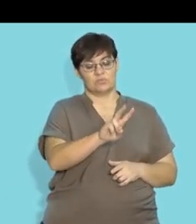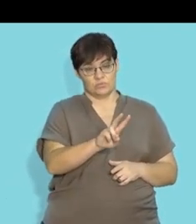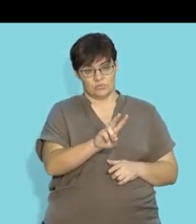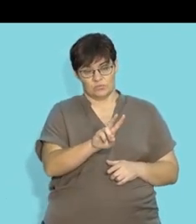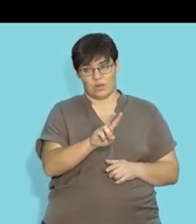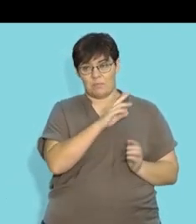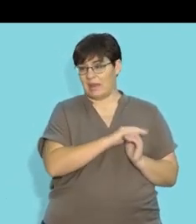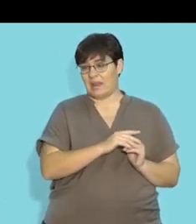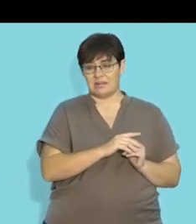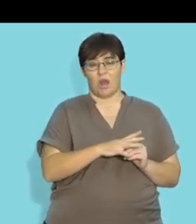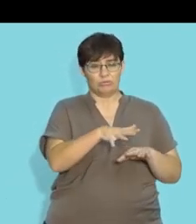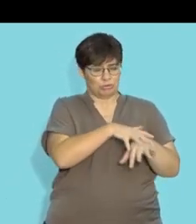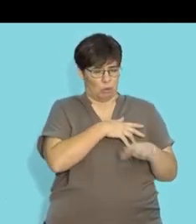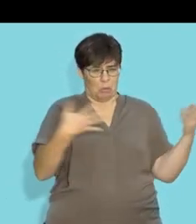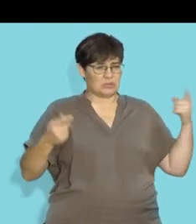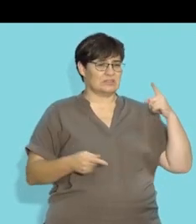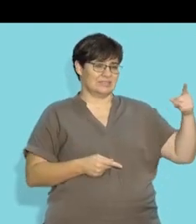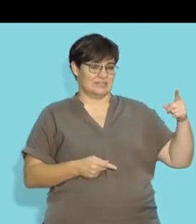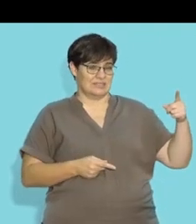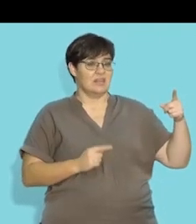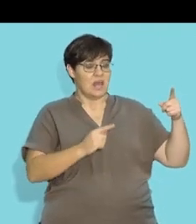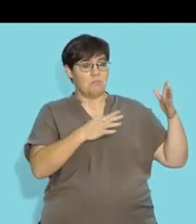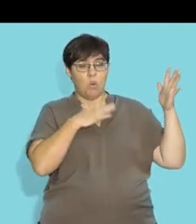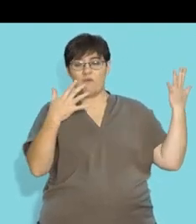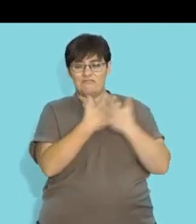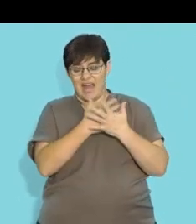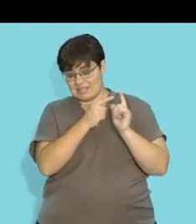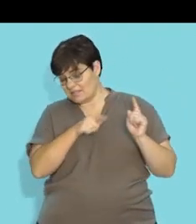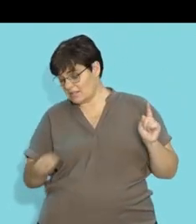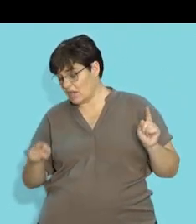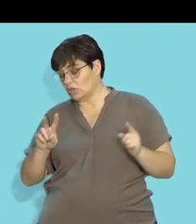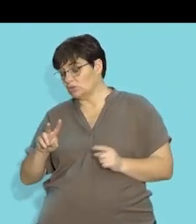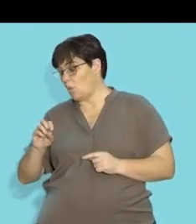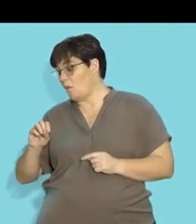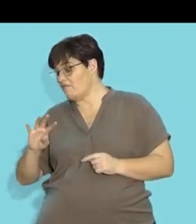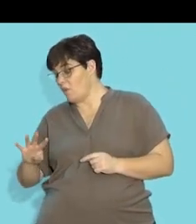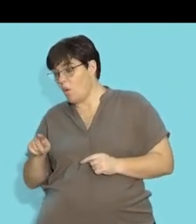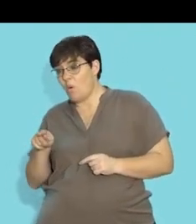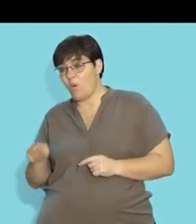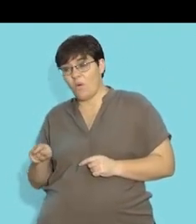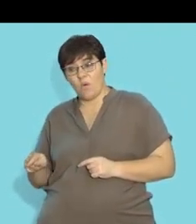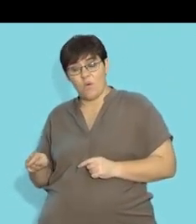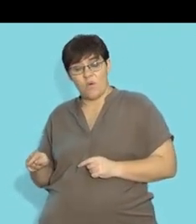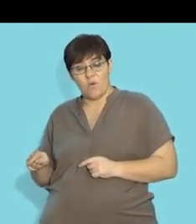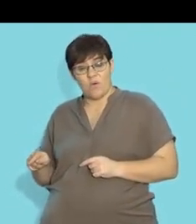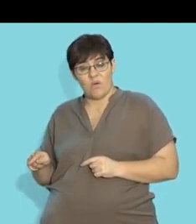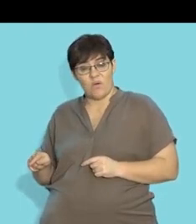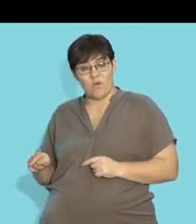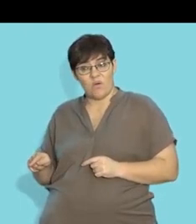1972, which is actually the highest. And if you look at 2000 to 2004